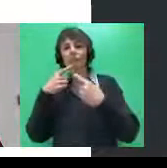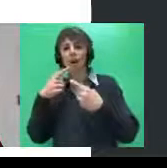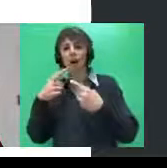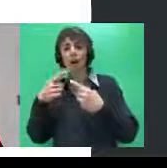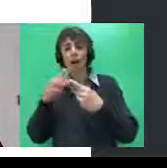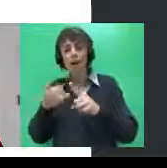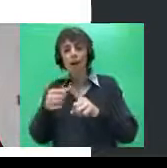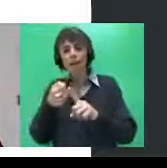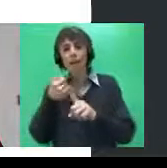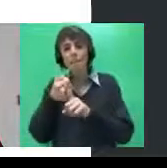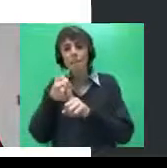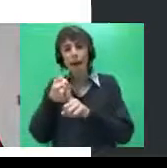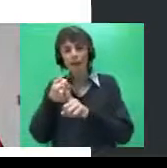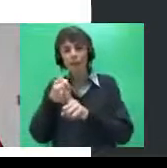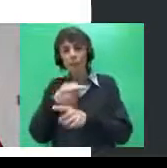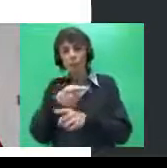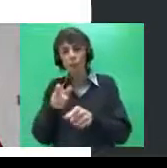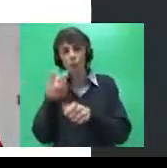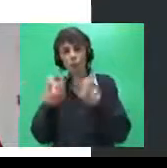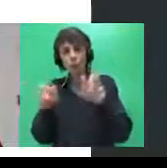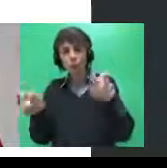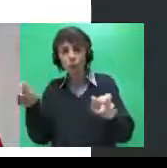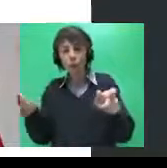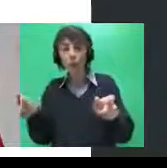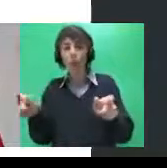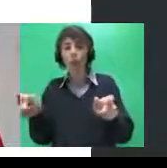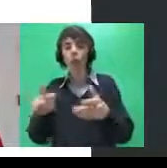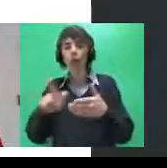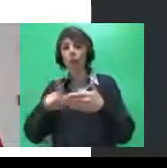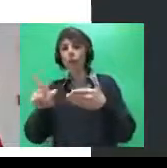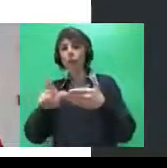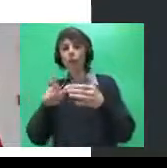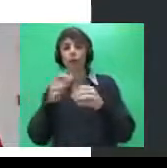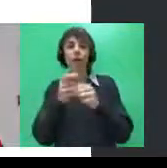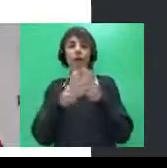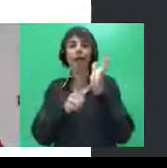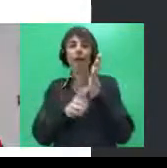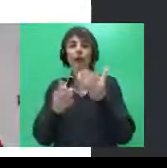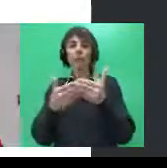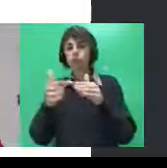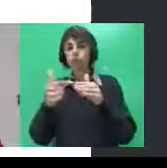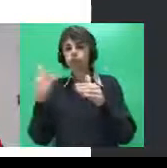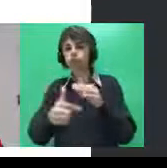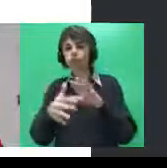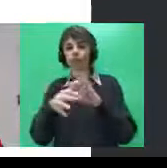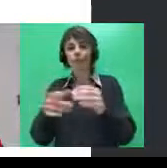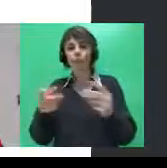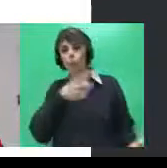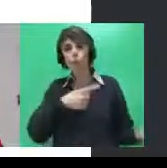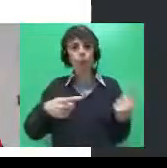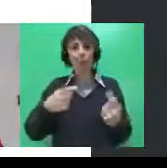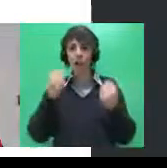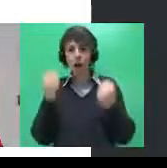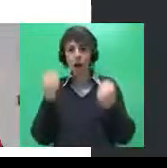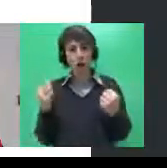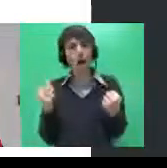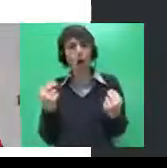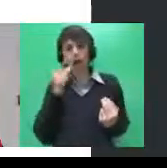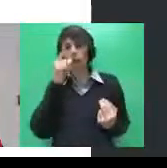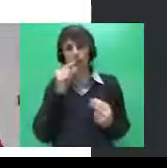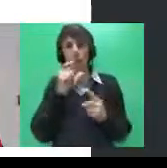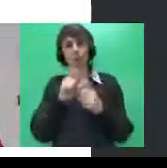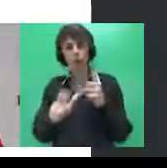We're Undefeatable campaign, which Gail will touch on a bit later on. But it paints a really this is talking to individuals with lived experience,